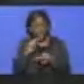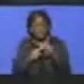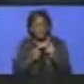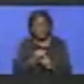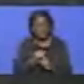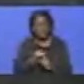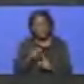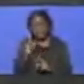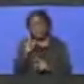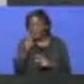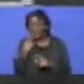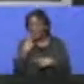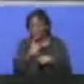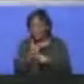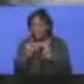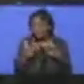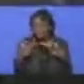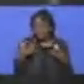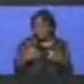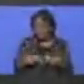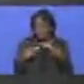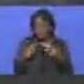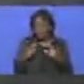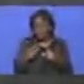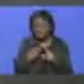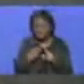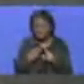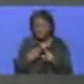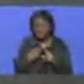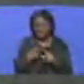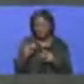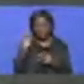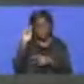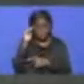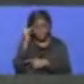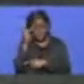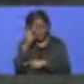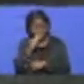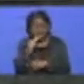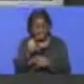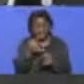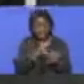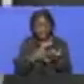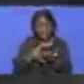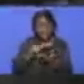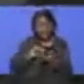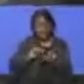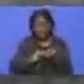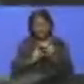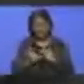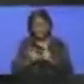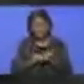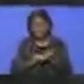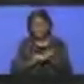to politics and journalism and was a champion for Grand Bahama. I used to always tease him. I said, you know,